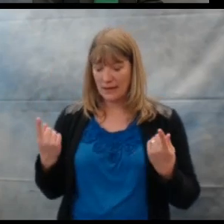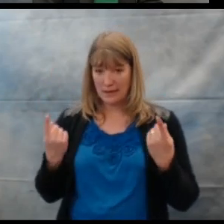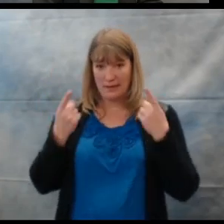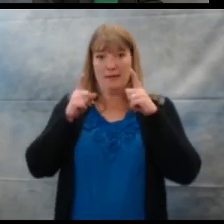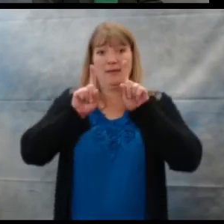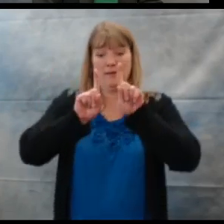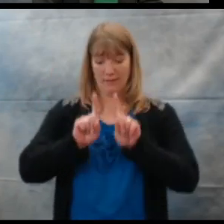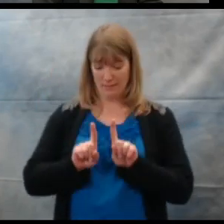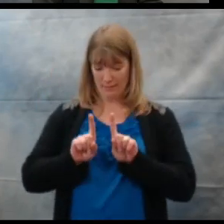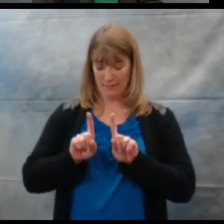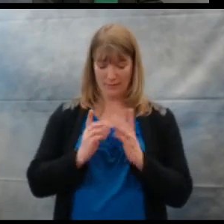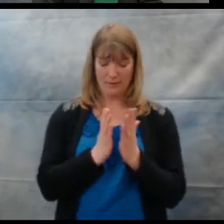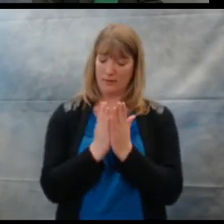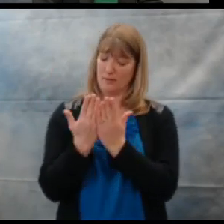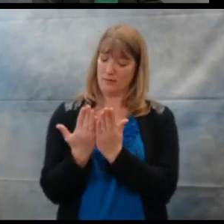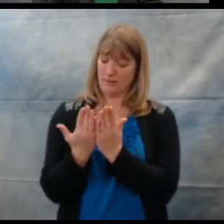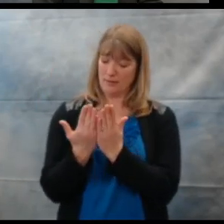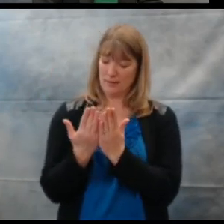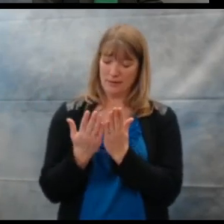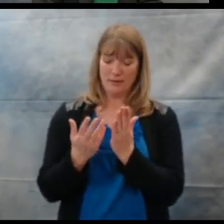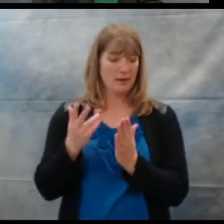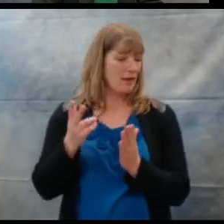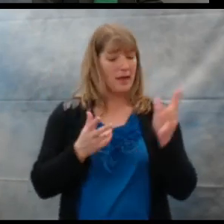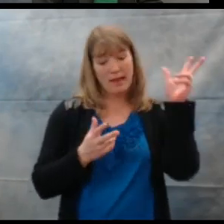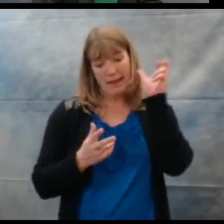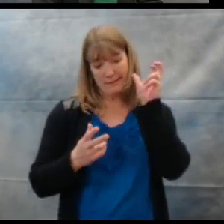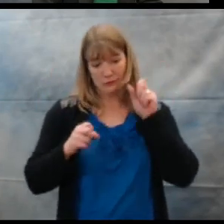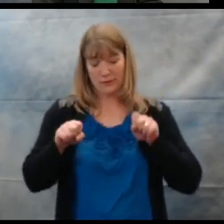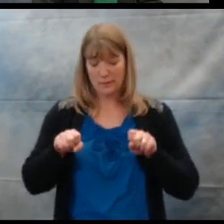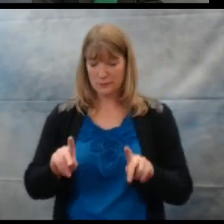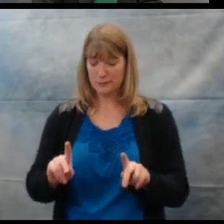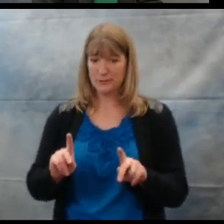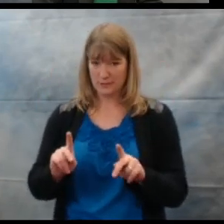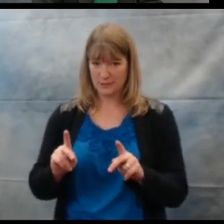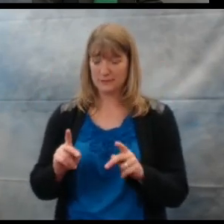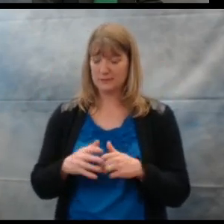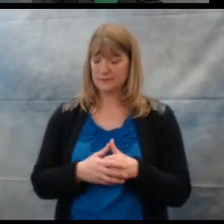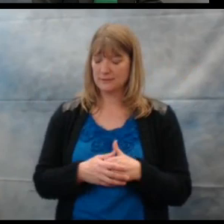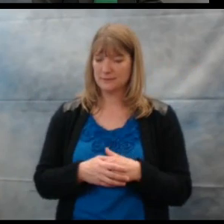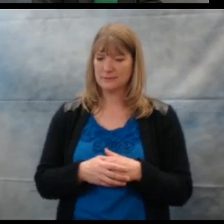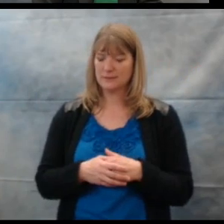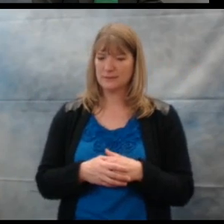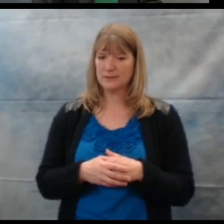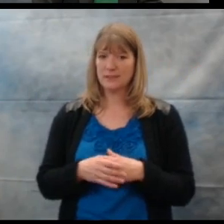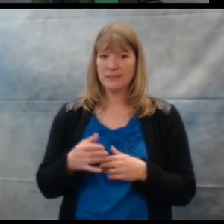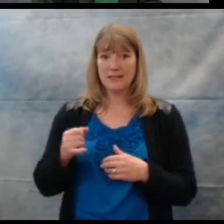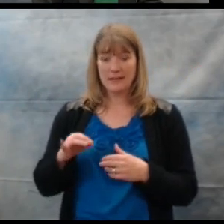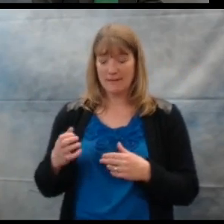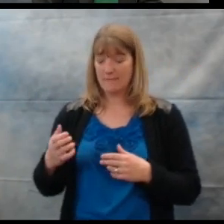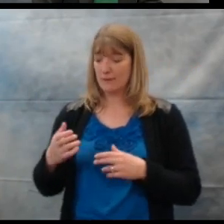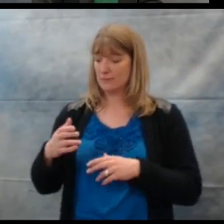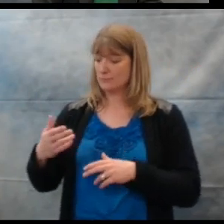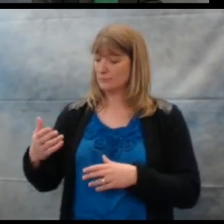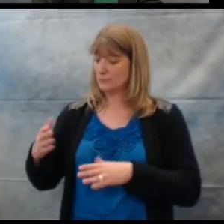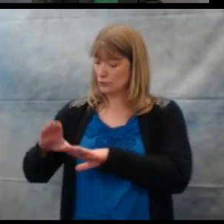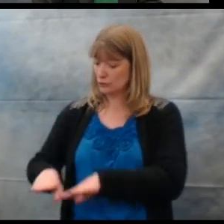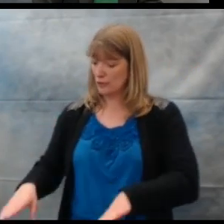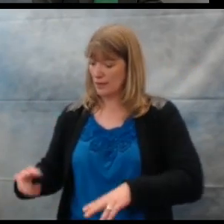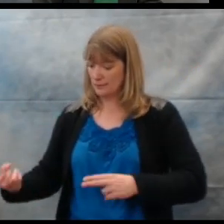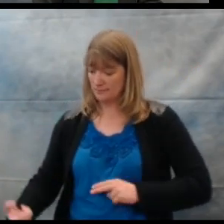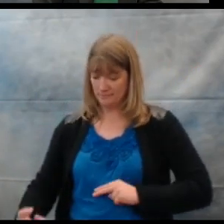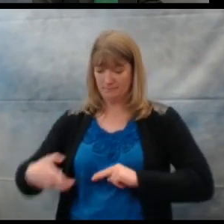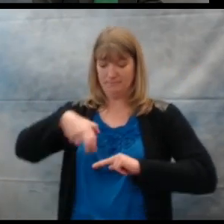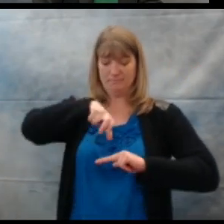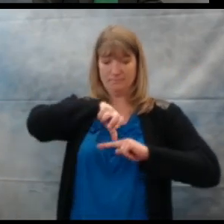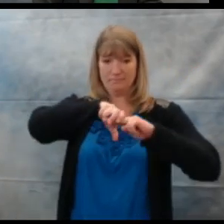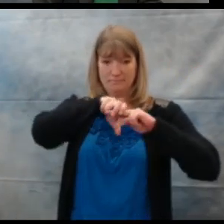Side by side positioning focuses on listening opportunities. And sitting the child on your